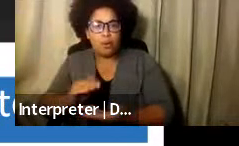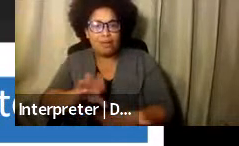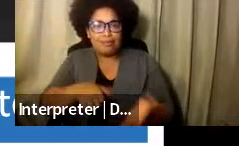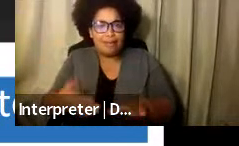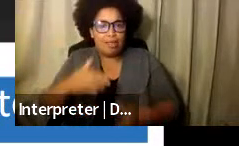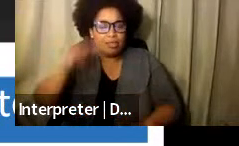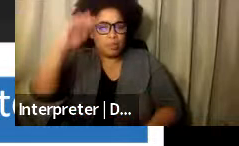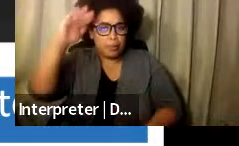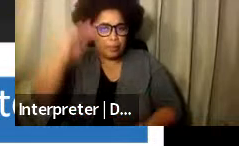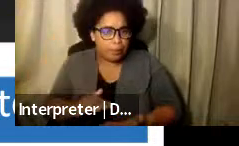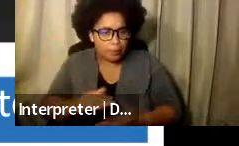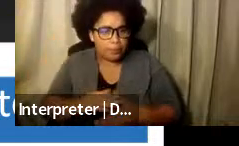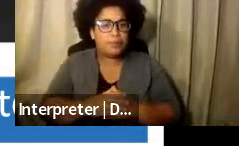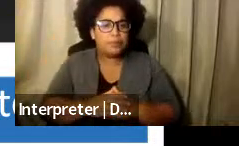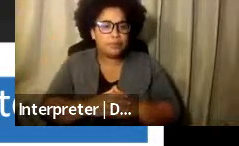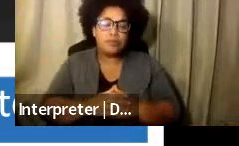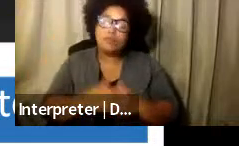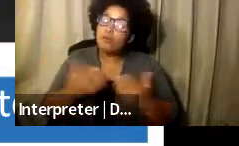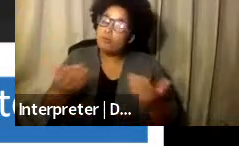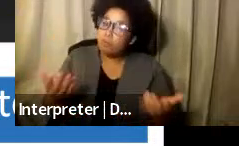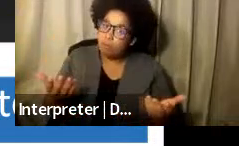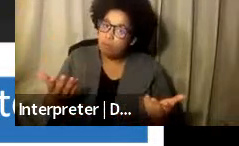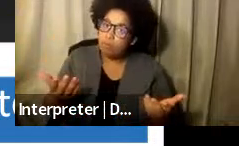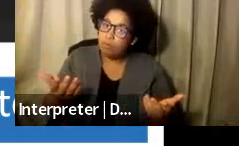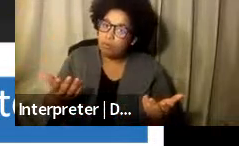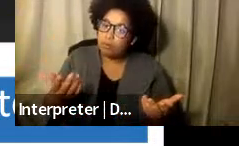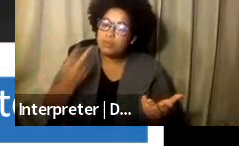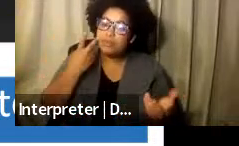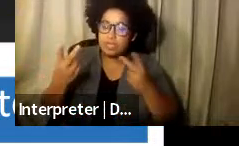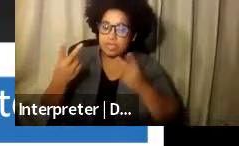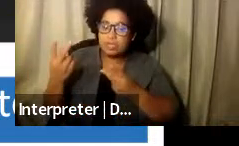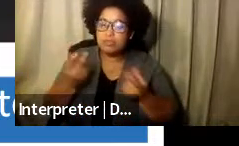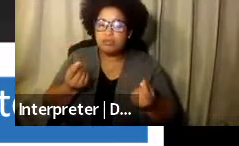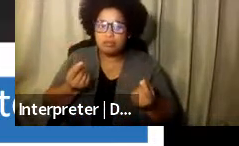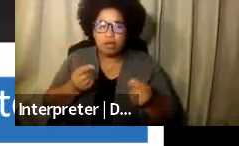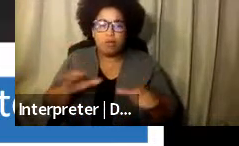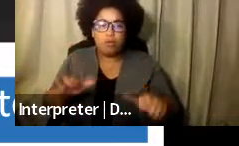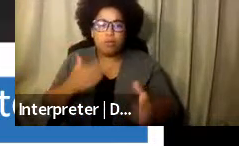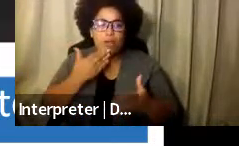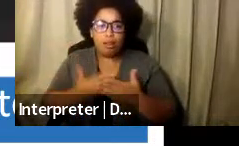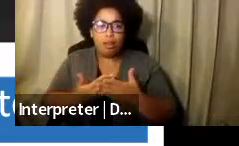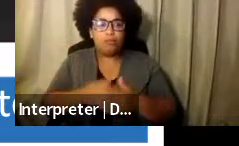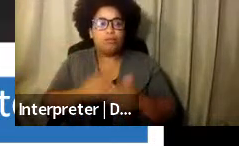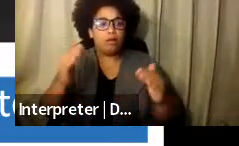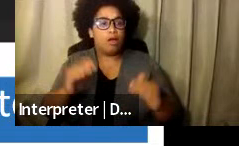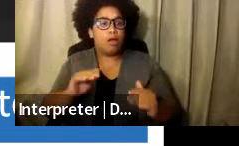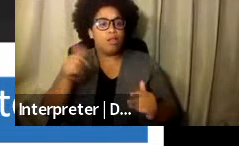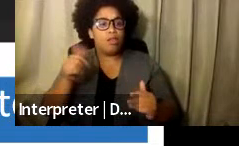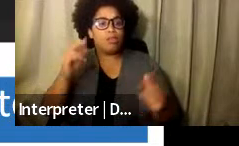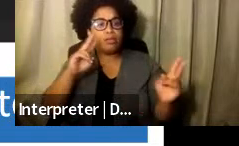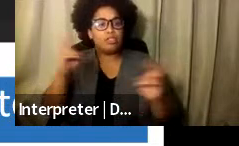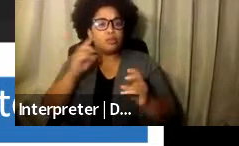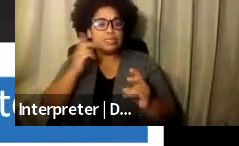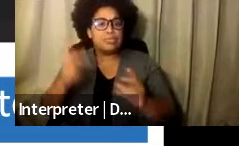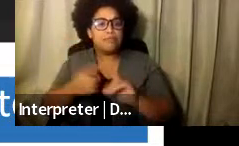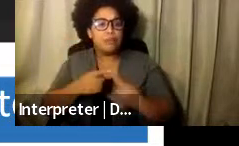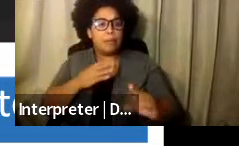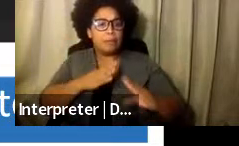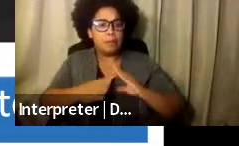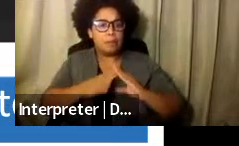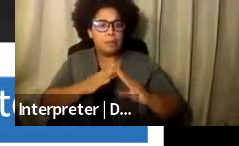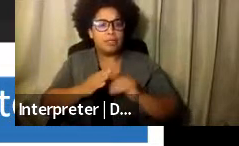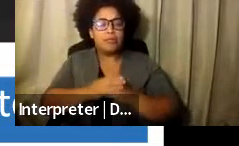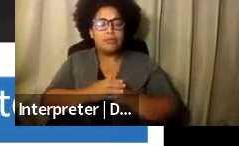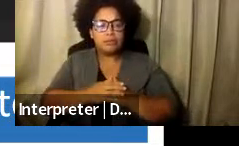So it has actually done quite a bit. Other issues coming from the community people, it sounds